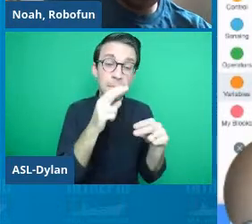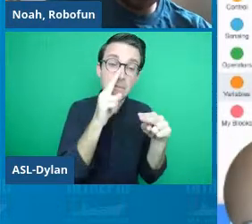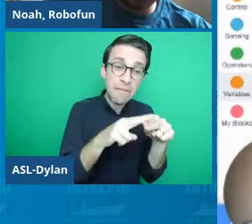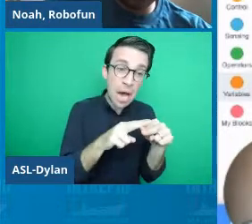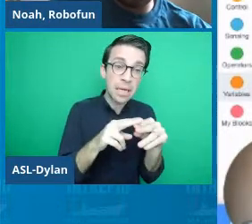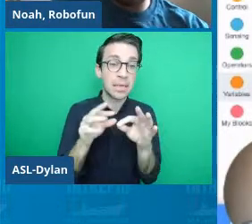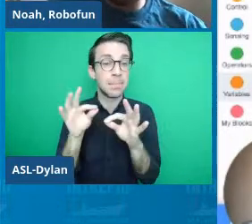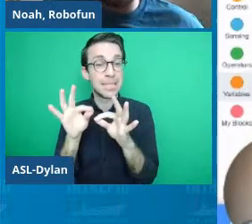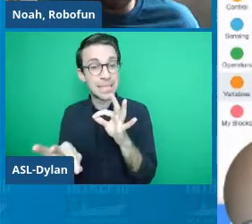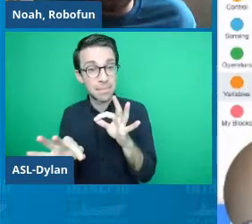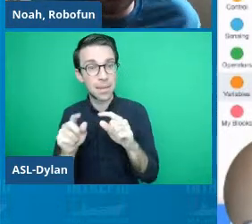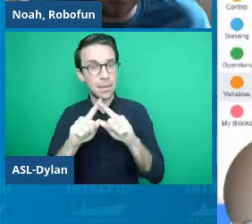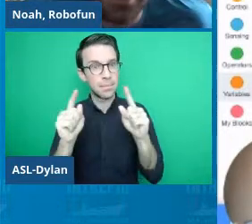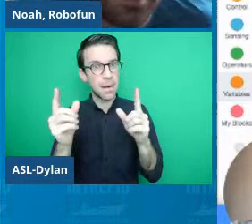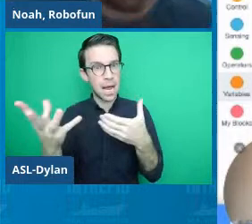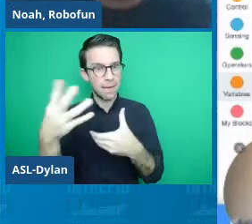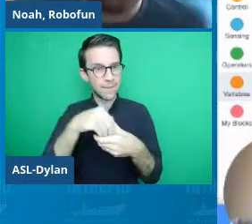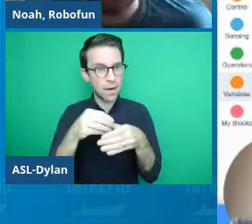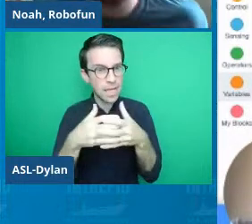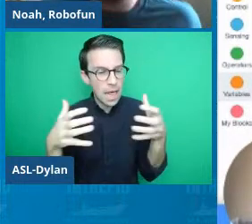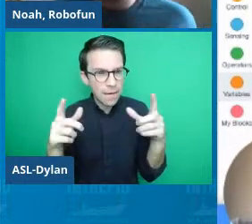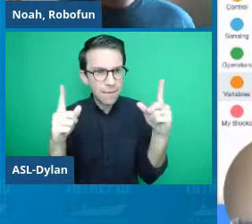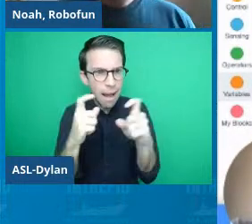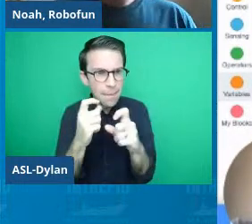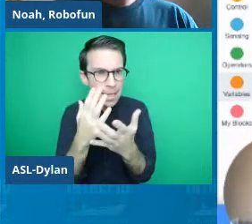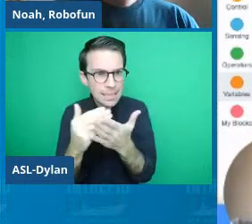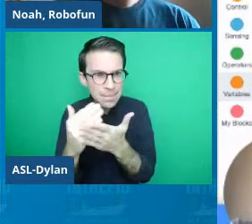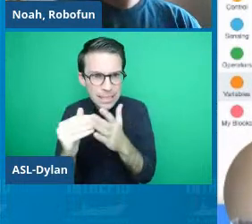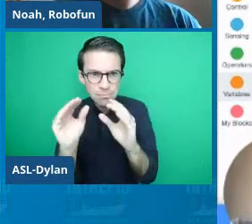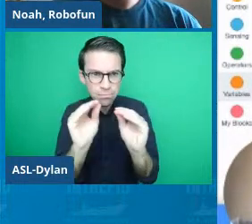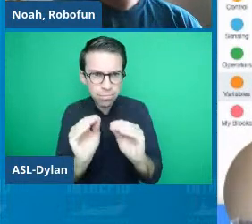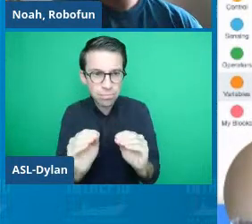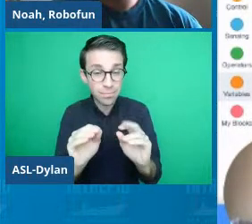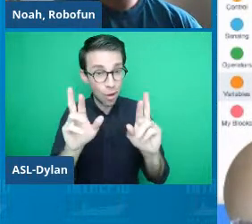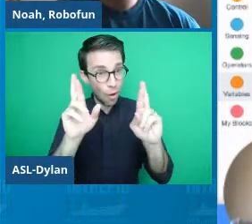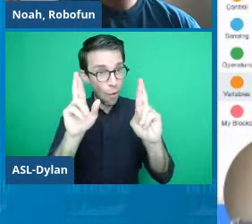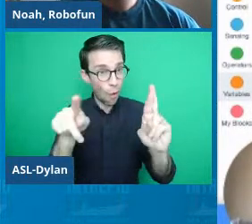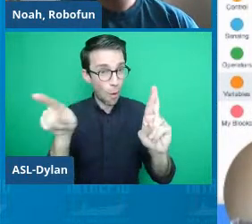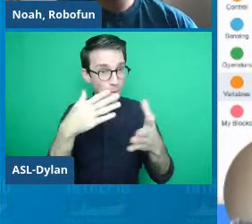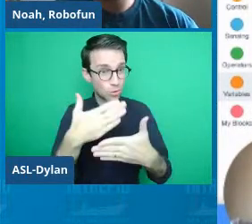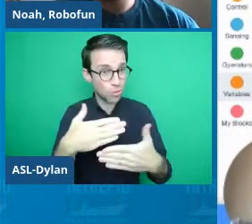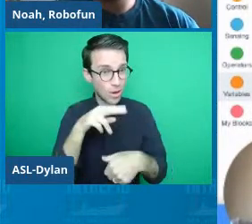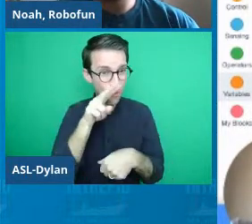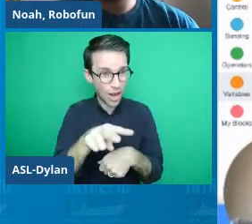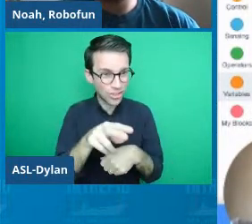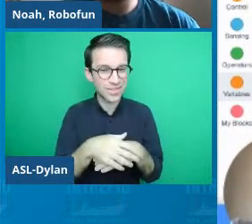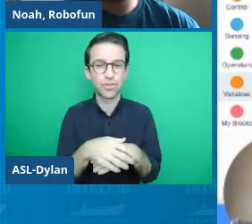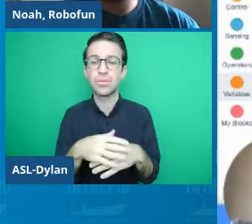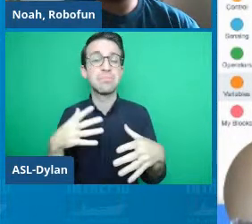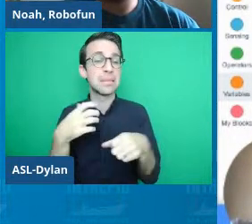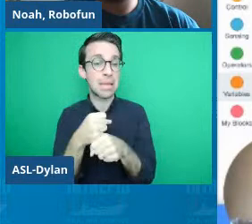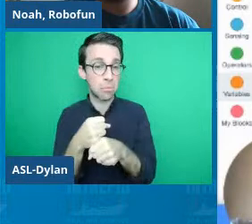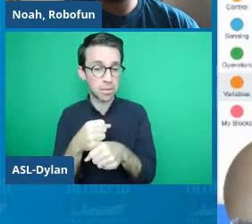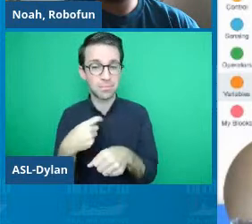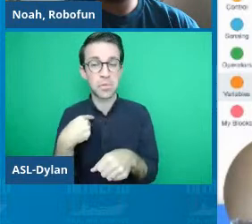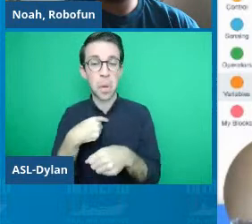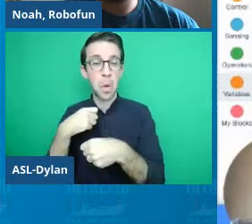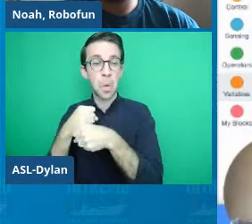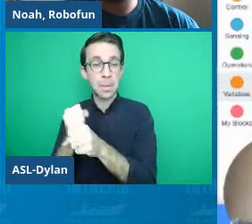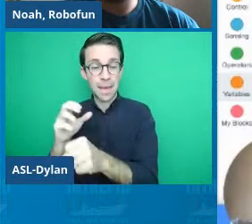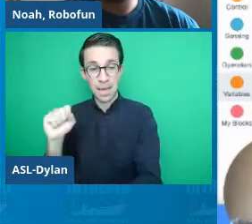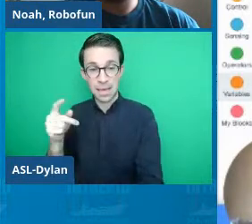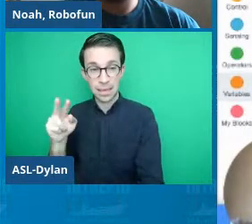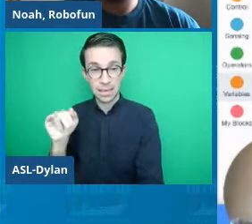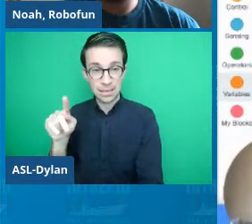does involve a lot of complex components to it. I hope that you enjoyed watching. Just to recap it quickly, we created our sprites over